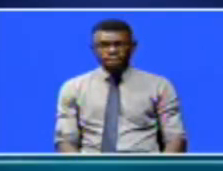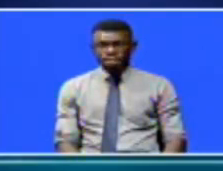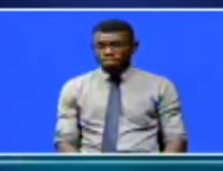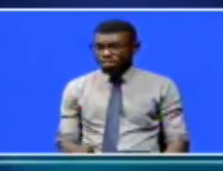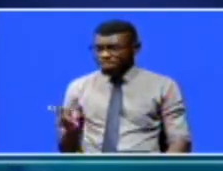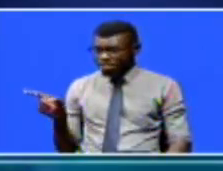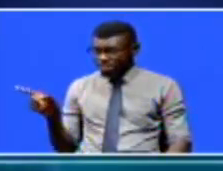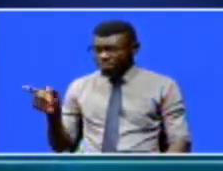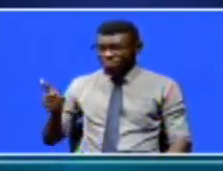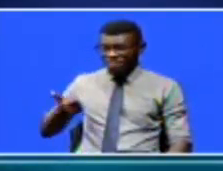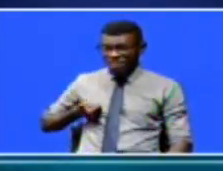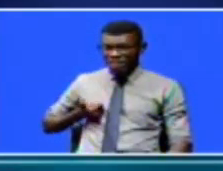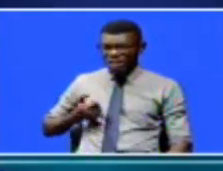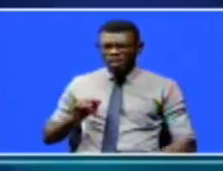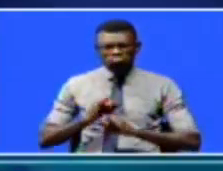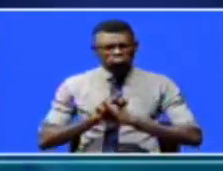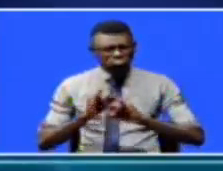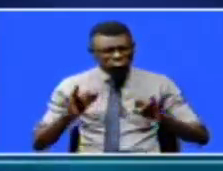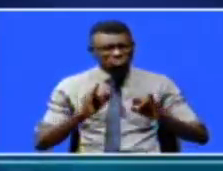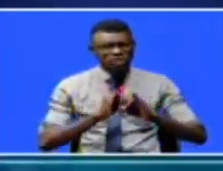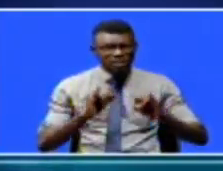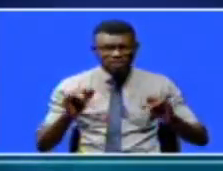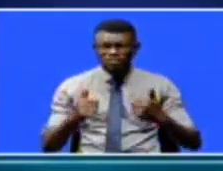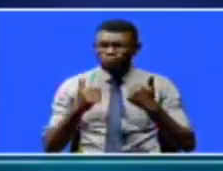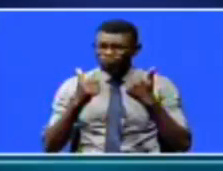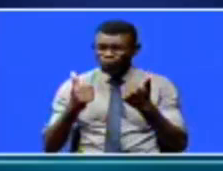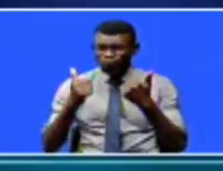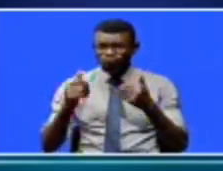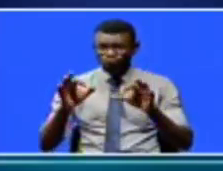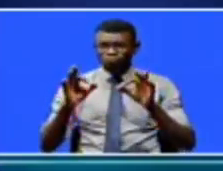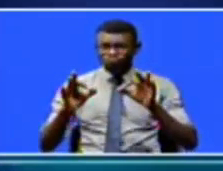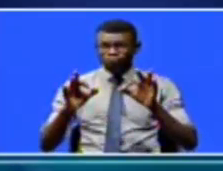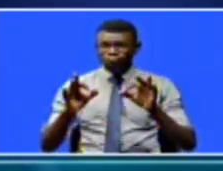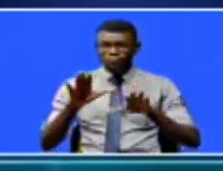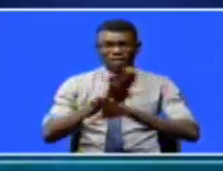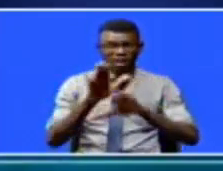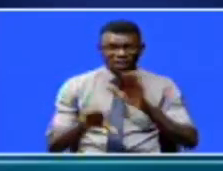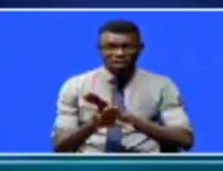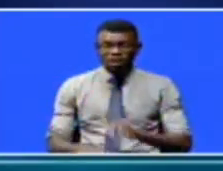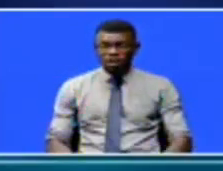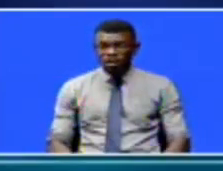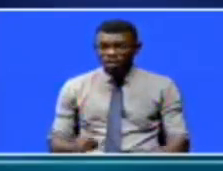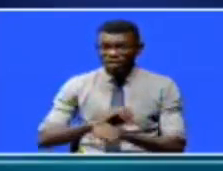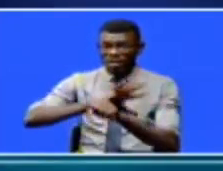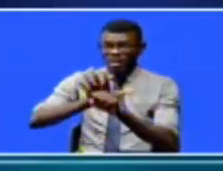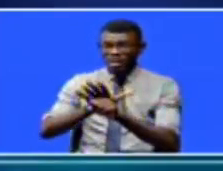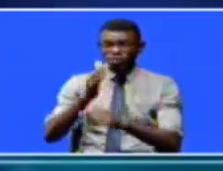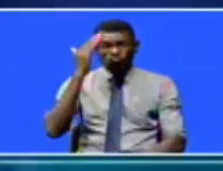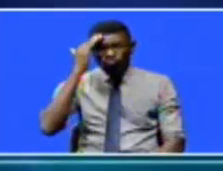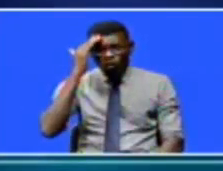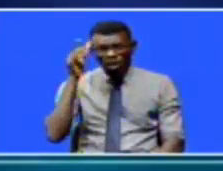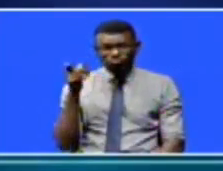She meticulously cleans every surface. With all the science on the coronavirus that we know, one